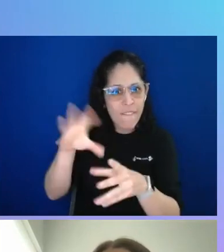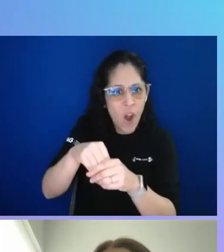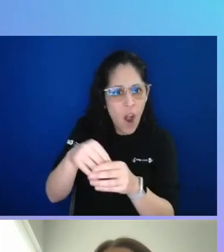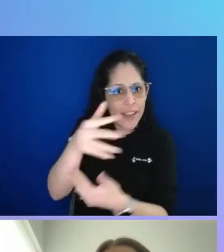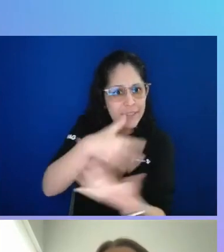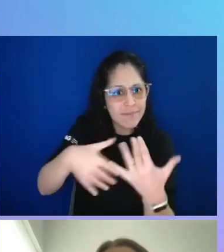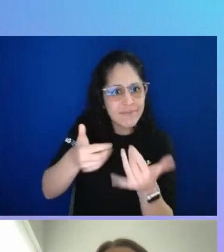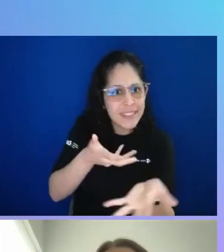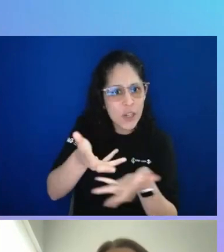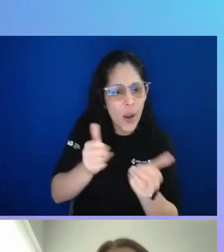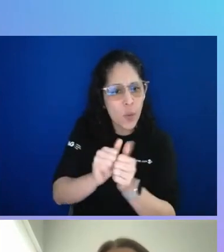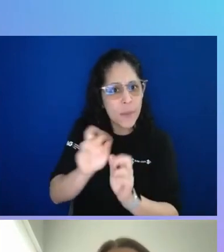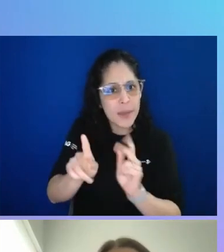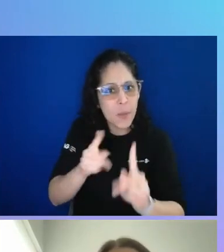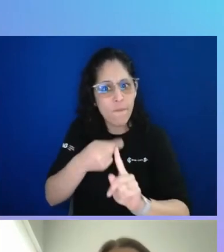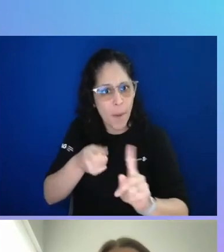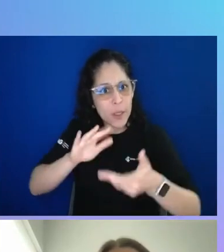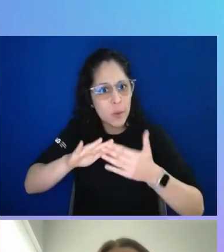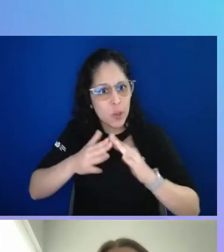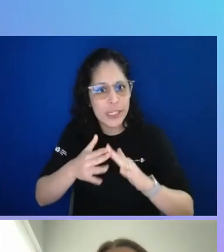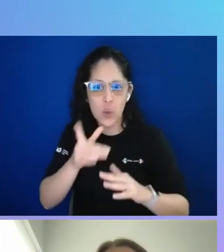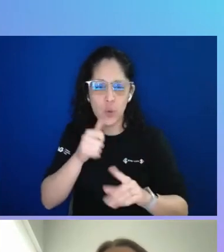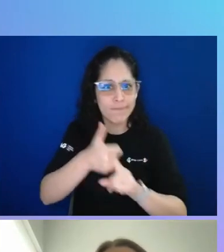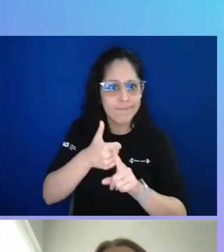visual impairment.